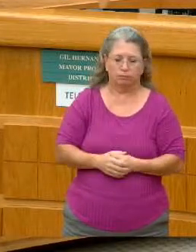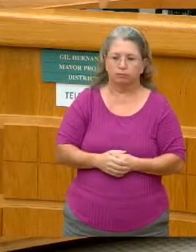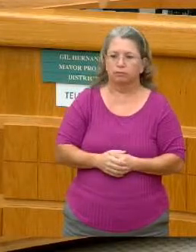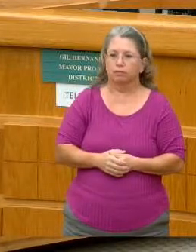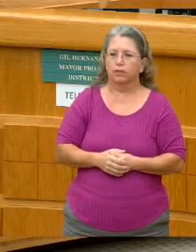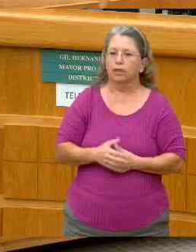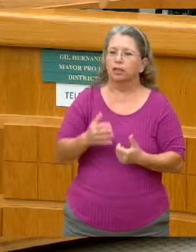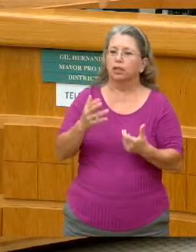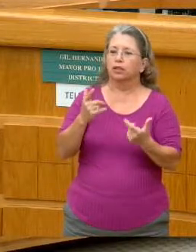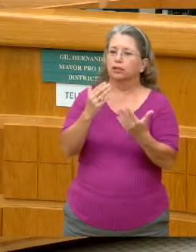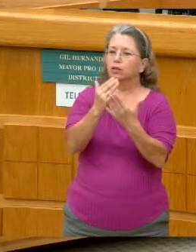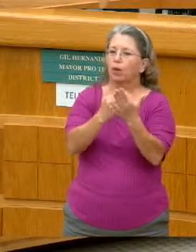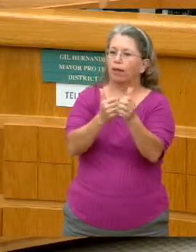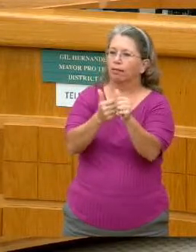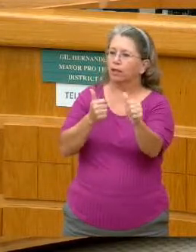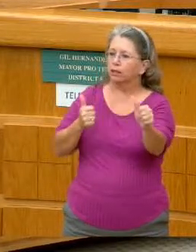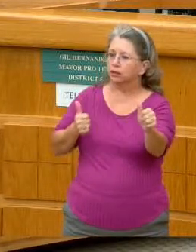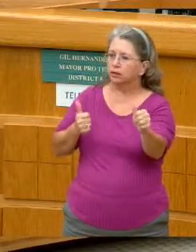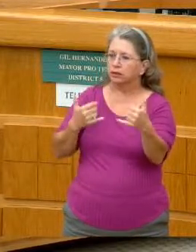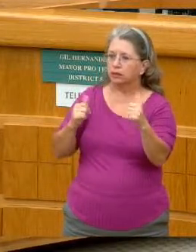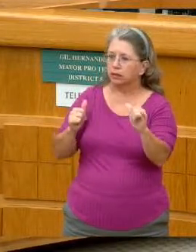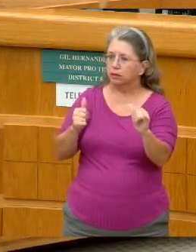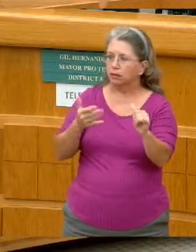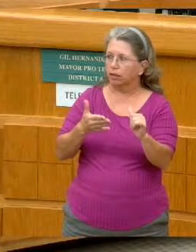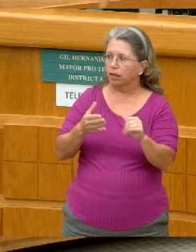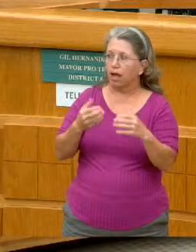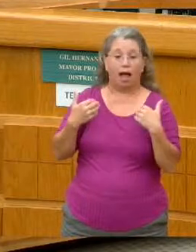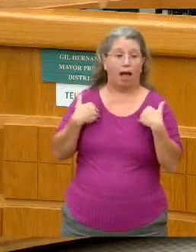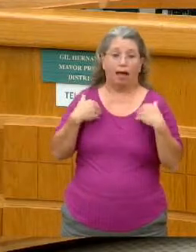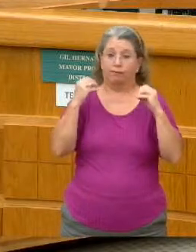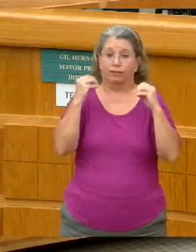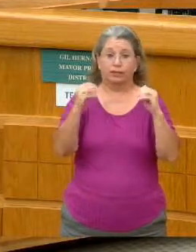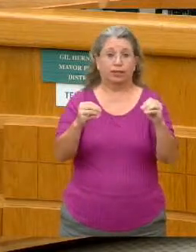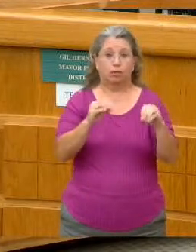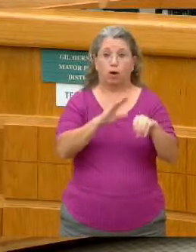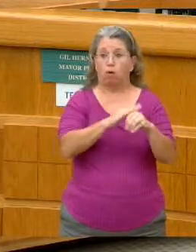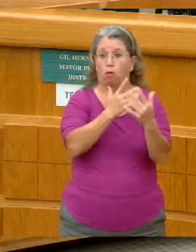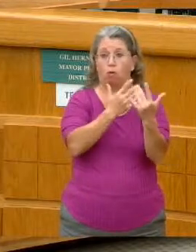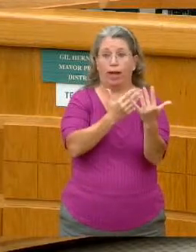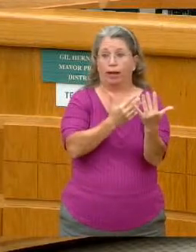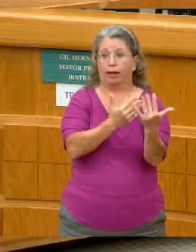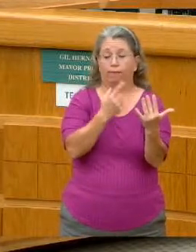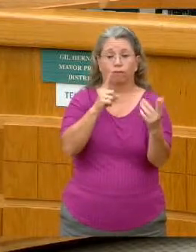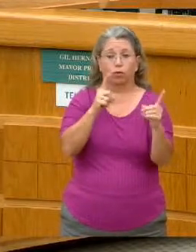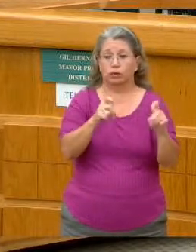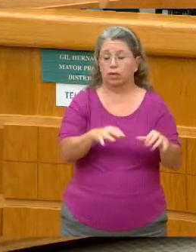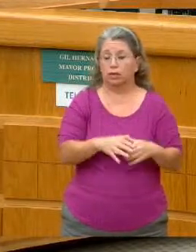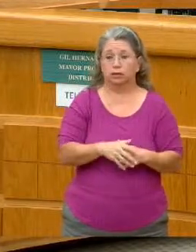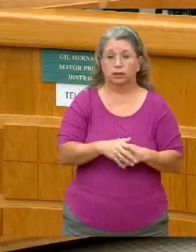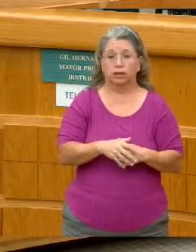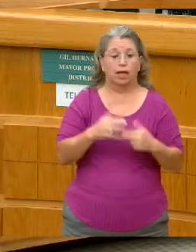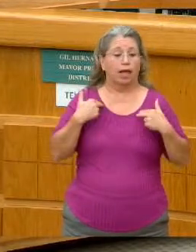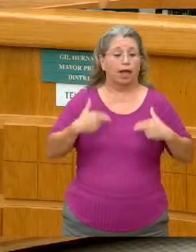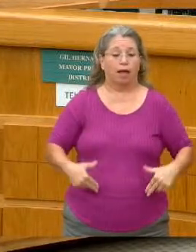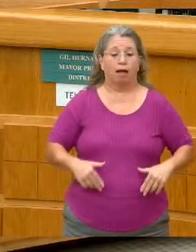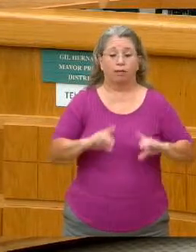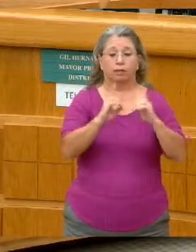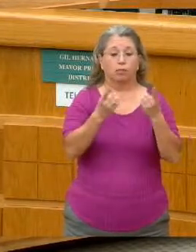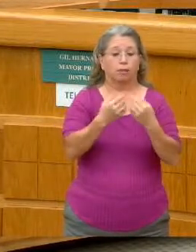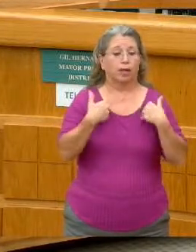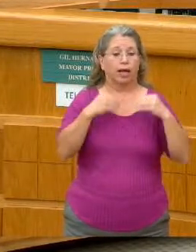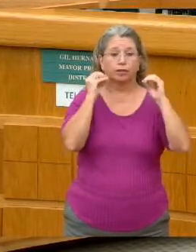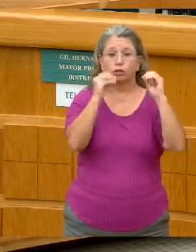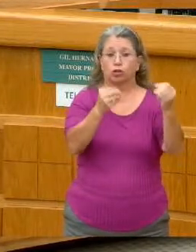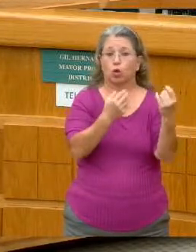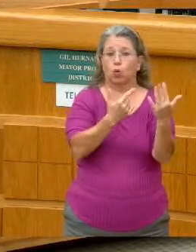the testing still exist? I have no wait list, so I'm happy to say there is not a wait list for the health districts. So I would venture to say the